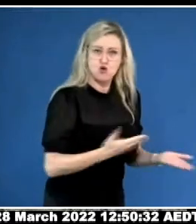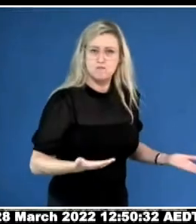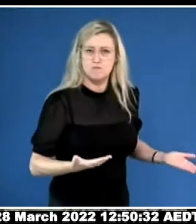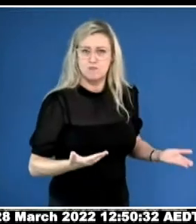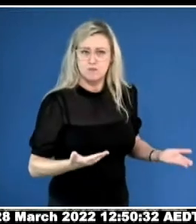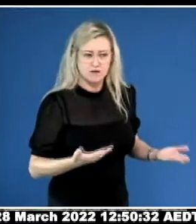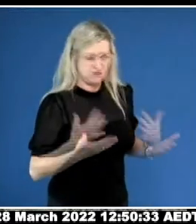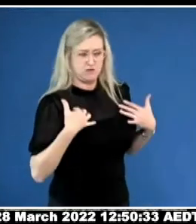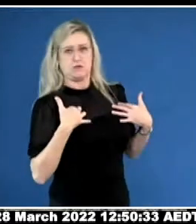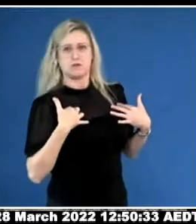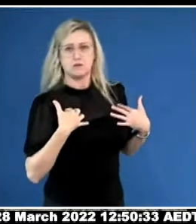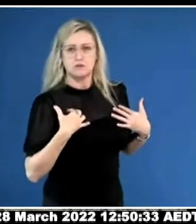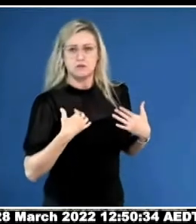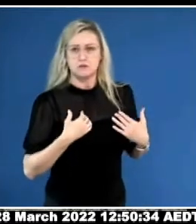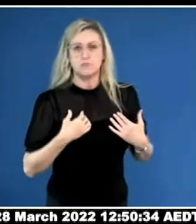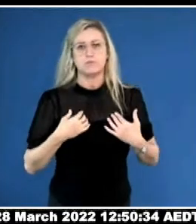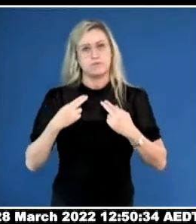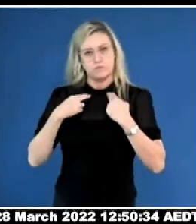Just take a pause there. Yeah.